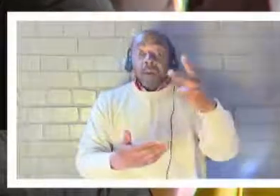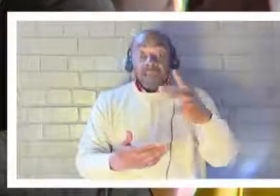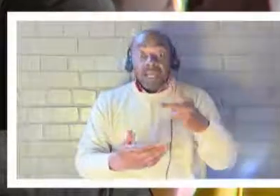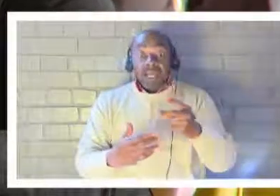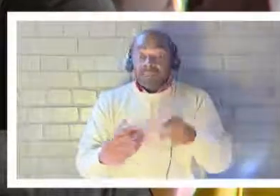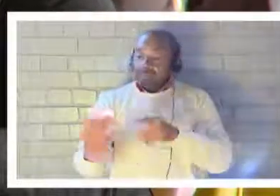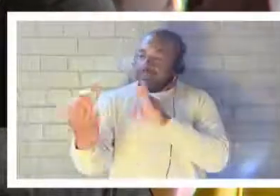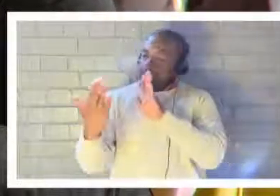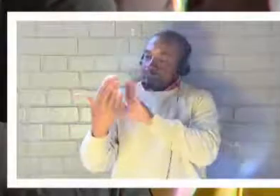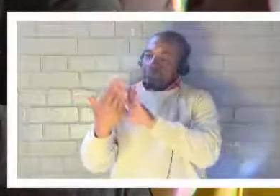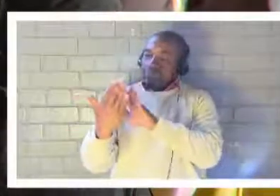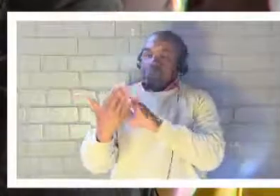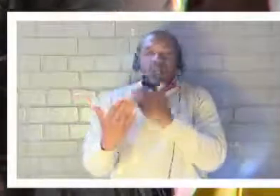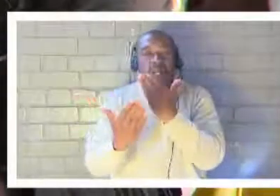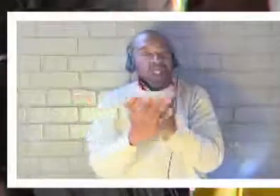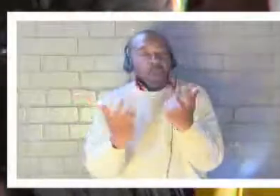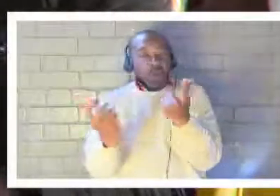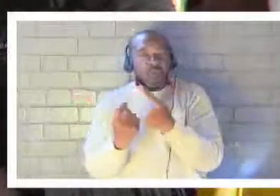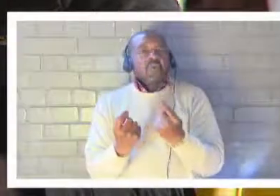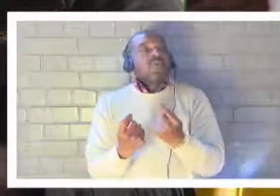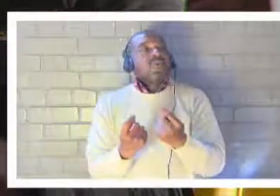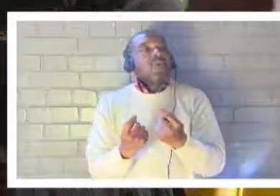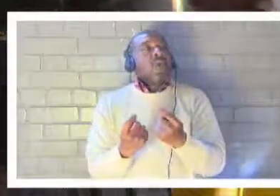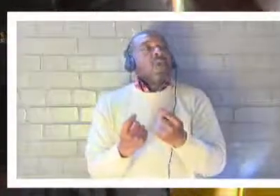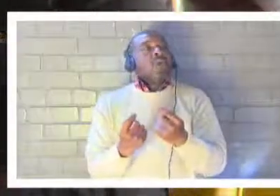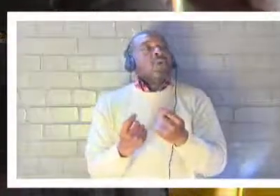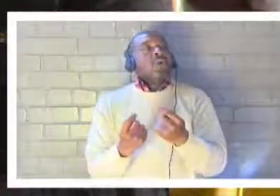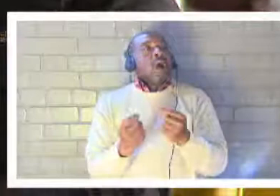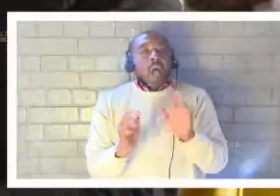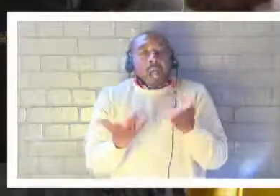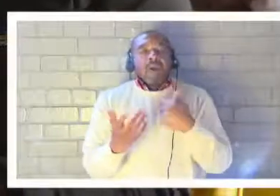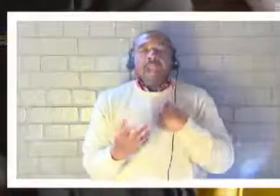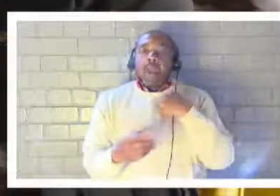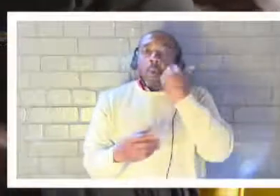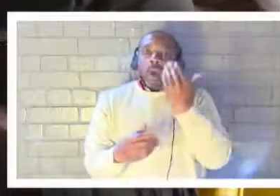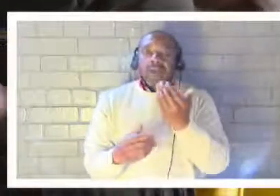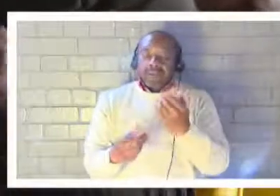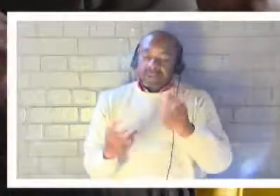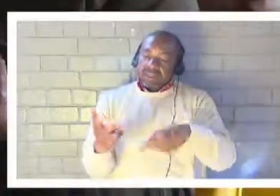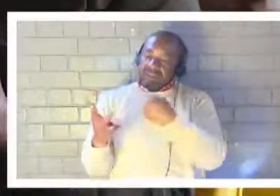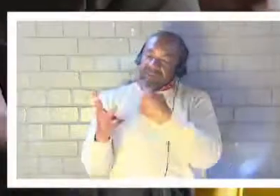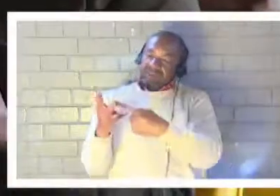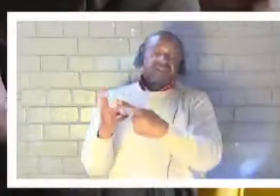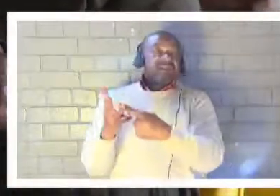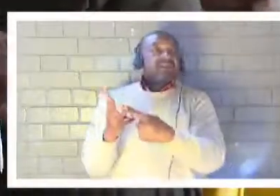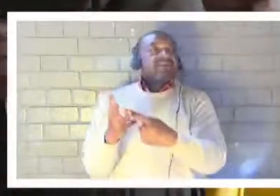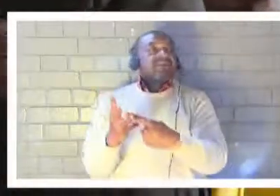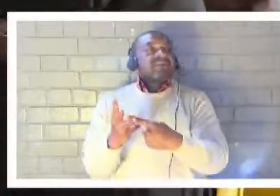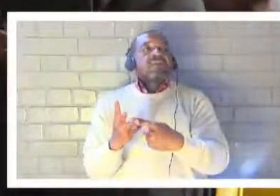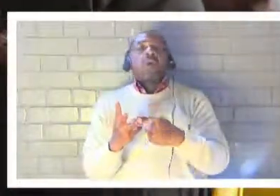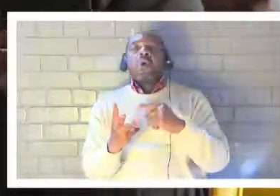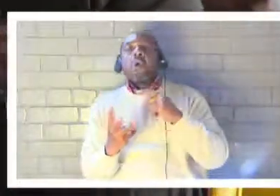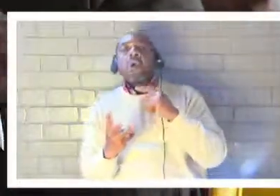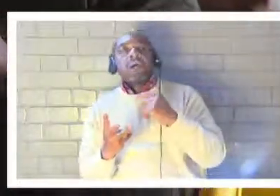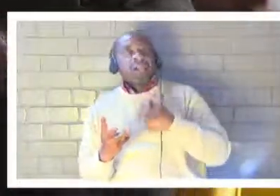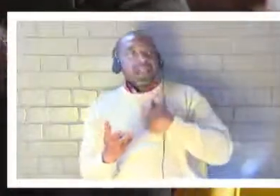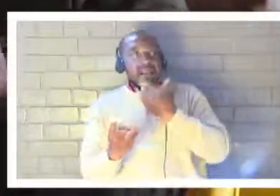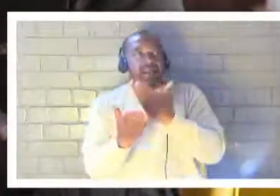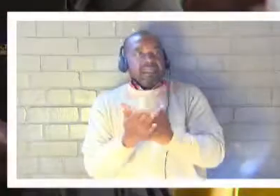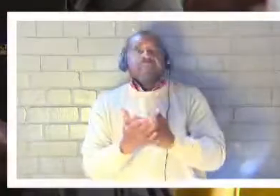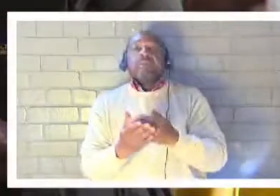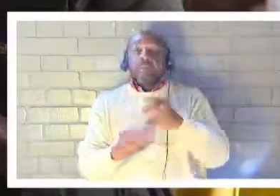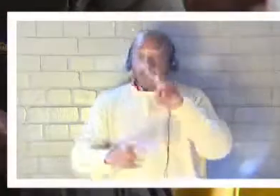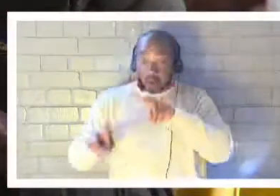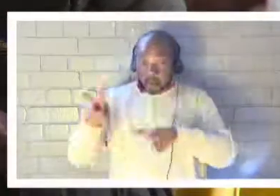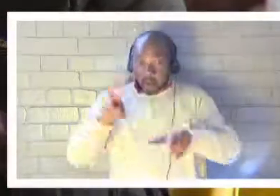is expected. Number three, we will be able to identify where are the gaps. If there is, we've done